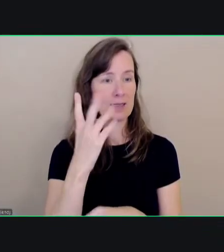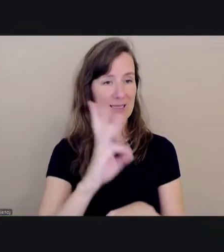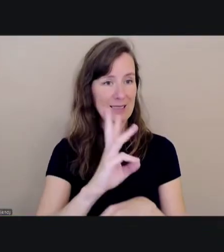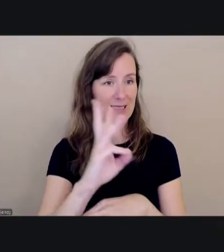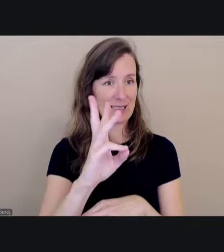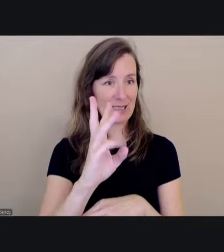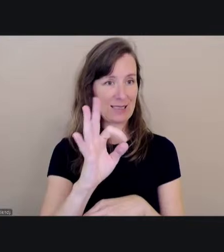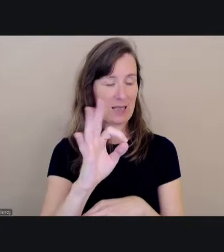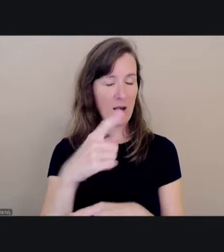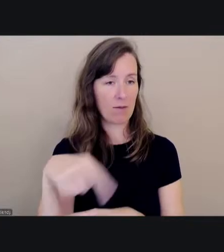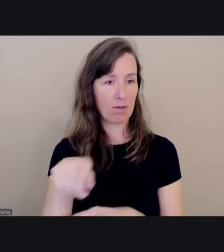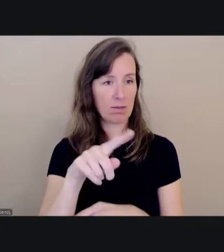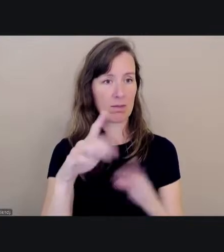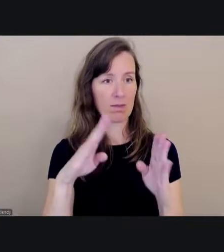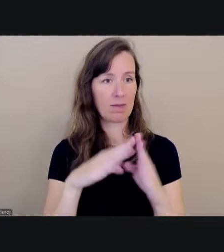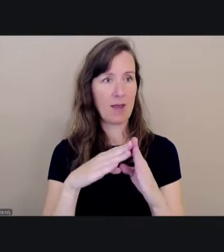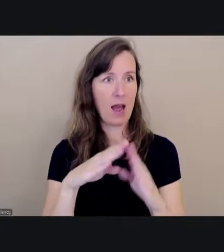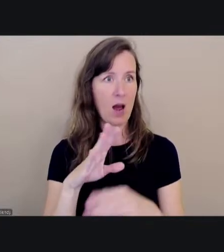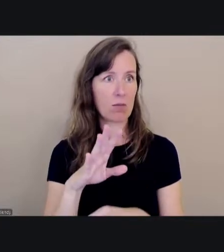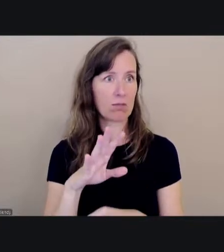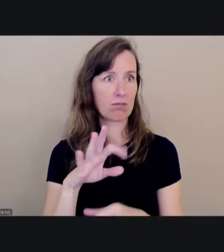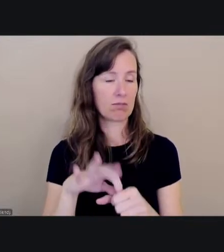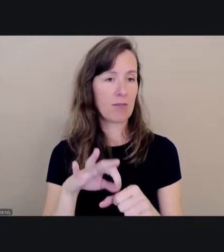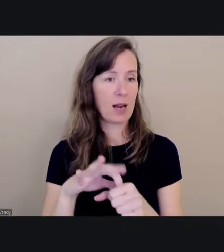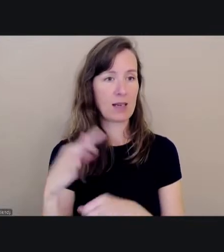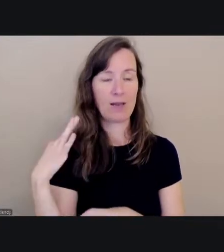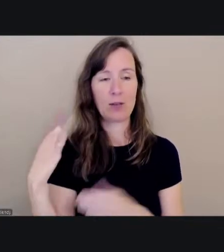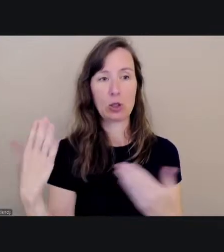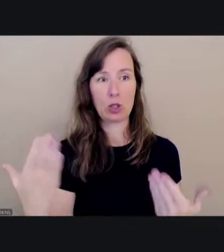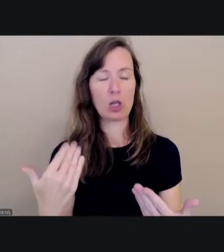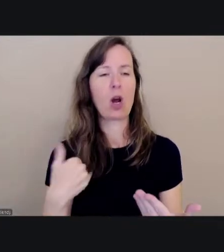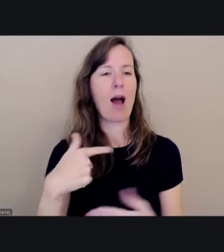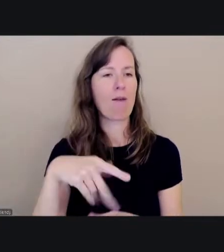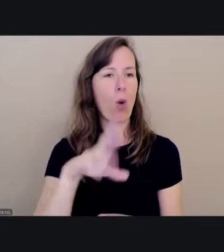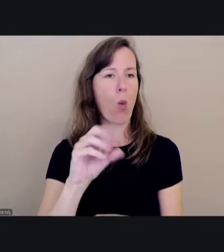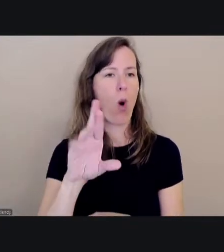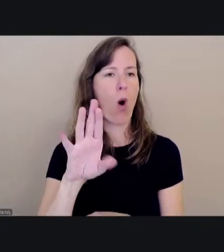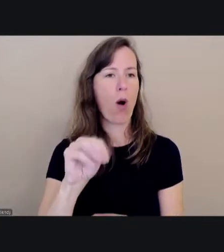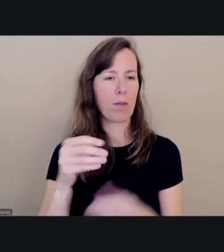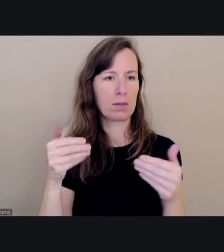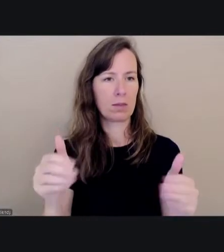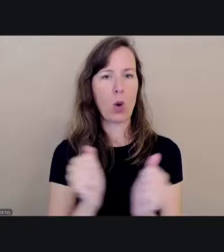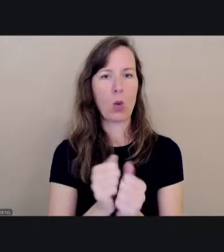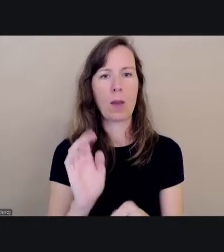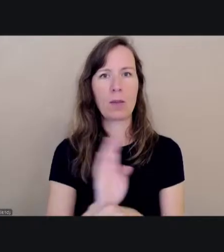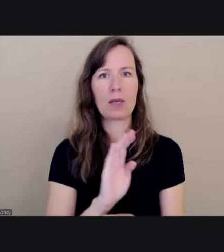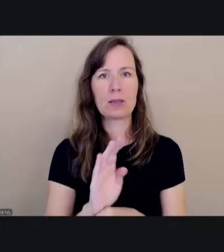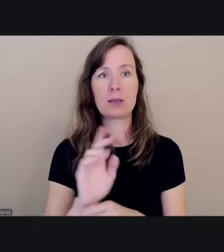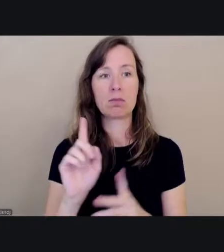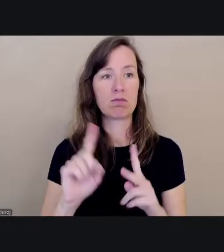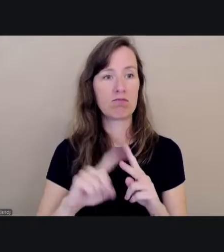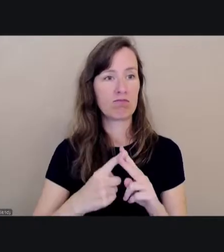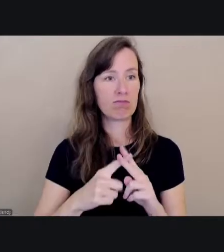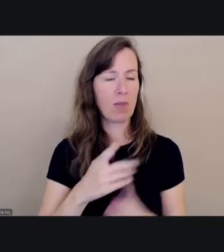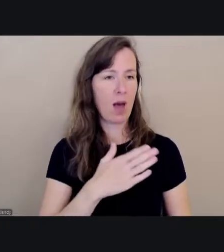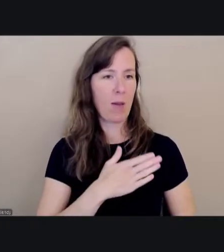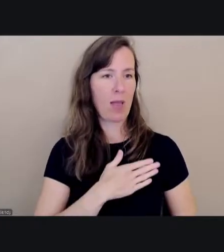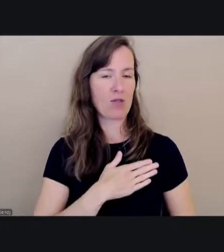elected officials present, we have a quorum to conduct business. The first order of business is the Pledge of